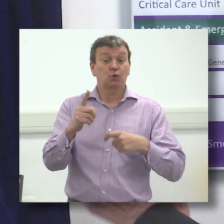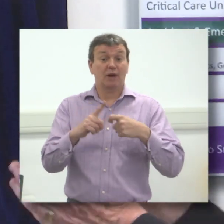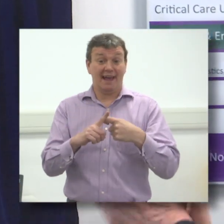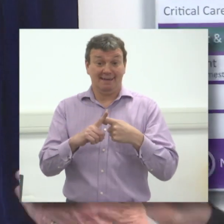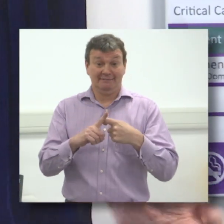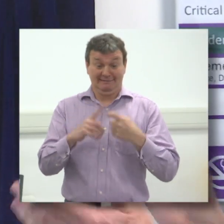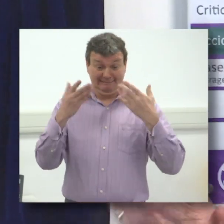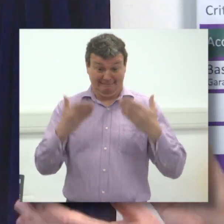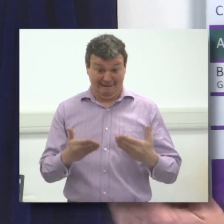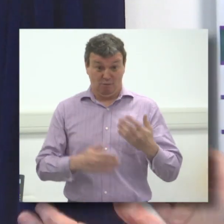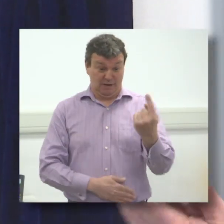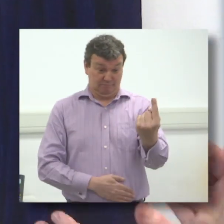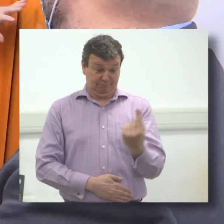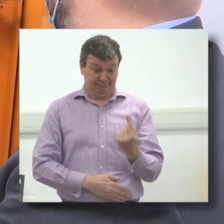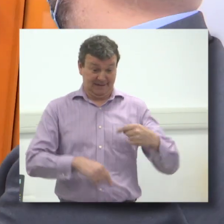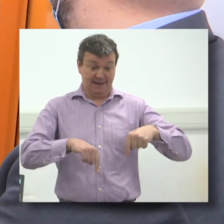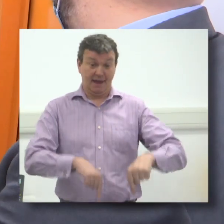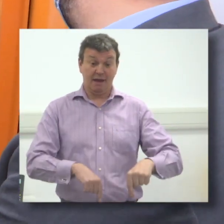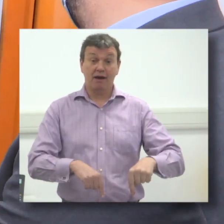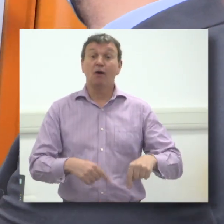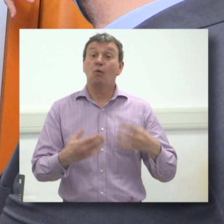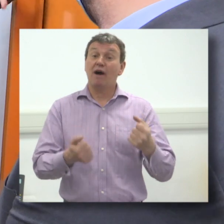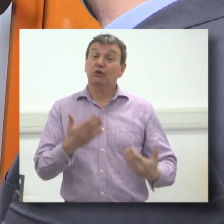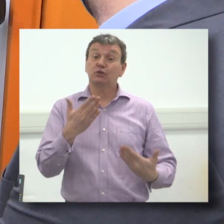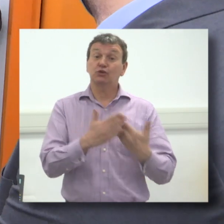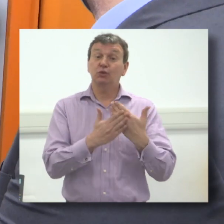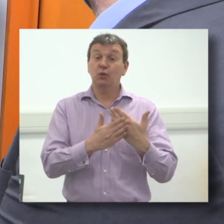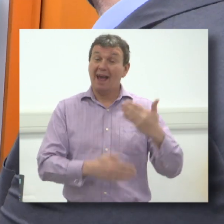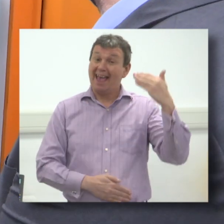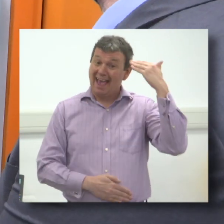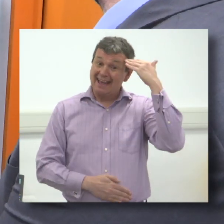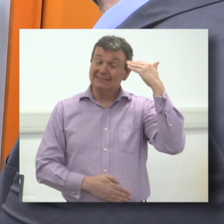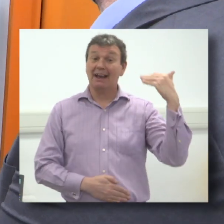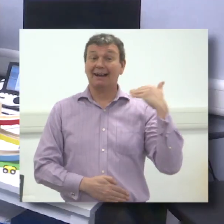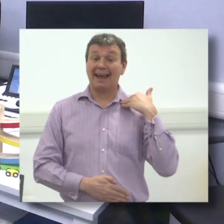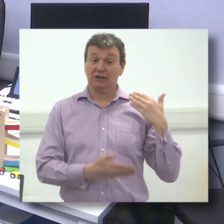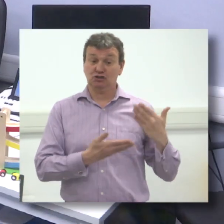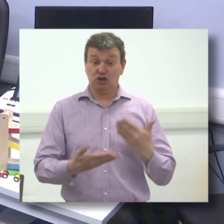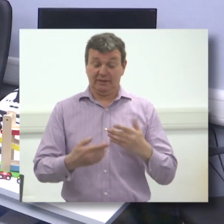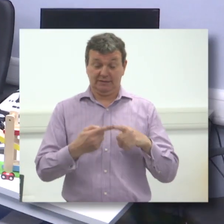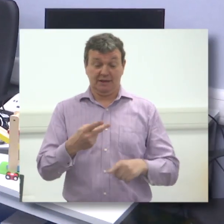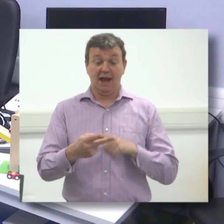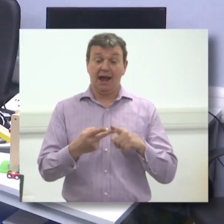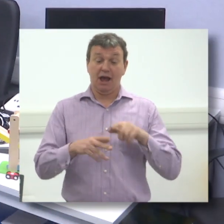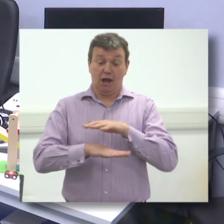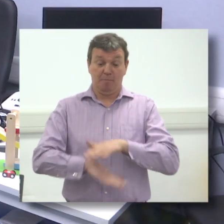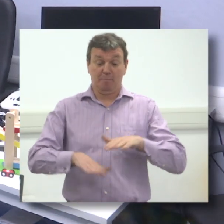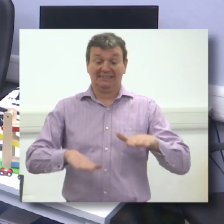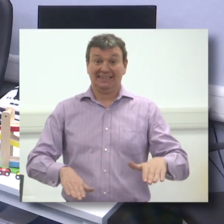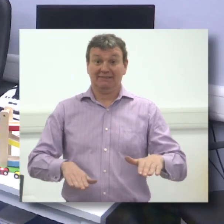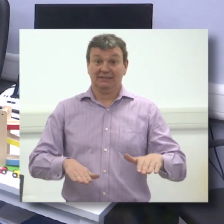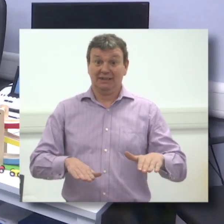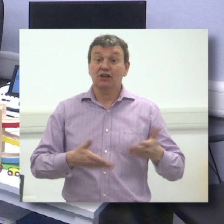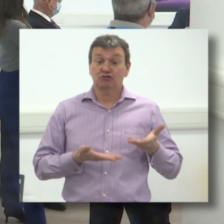now have a head and neck service which wasn't being delivered previously, and a paediatric service, and an otology,